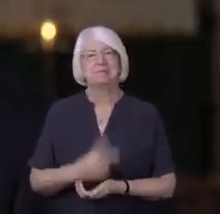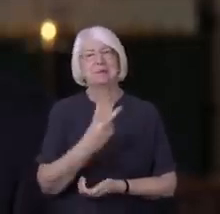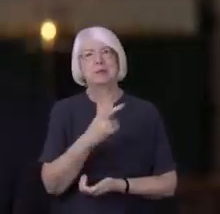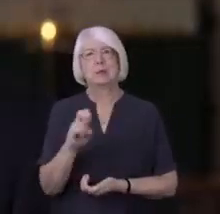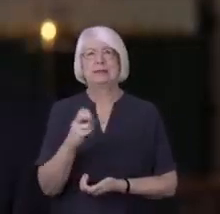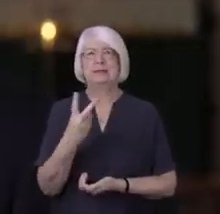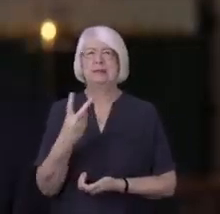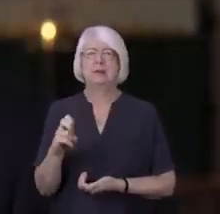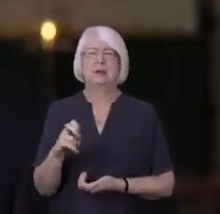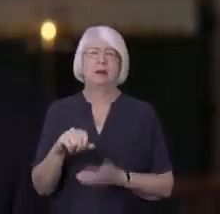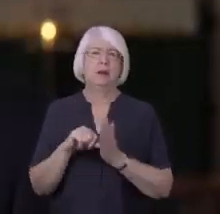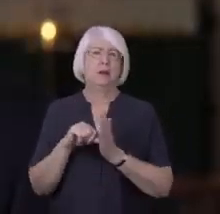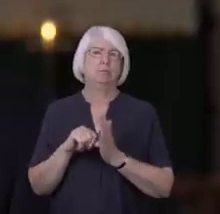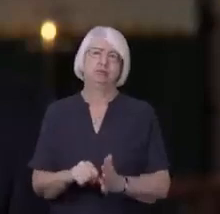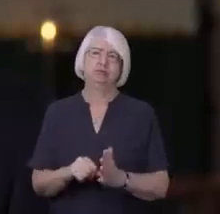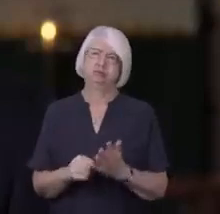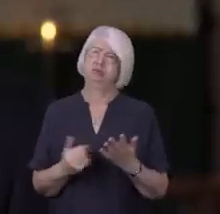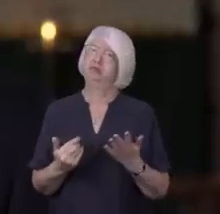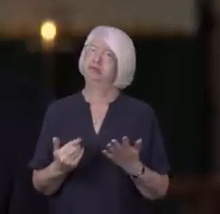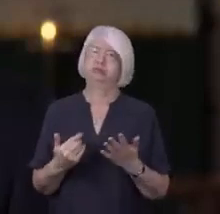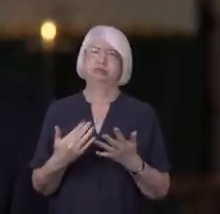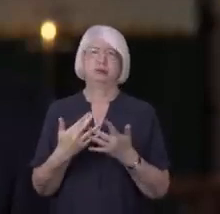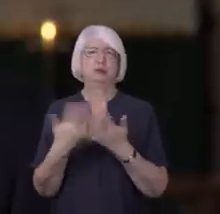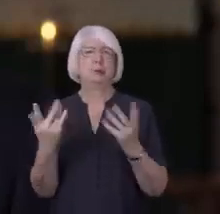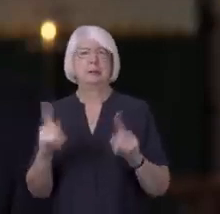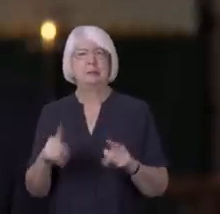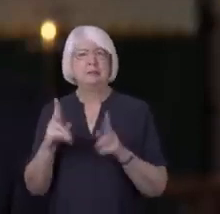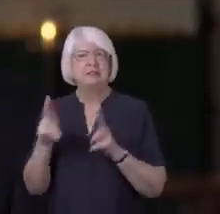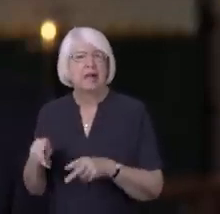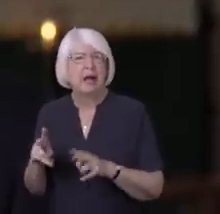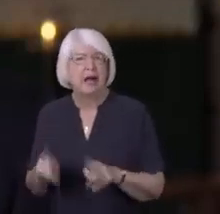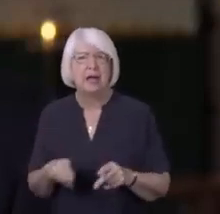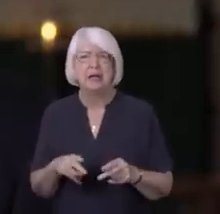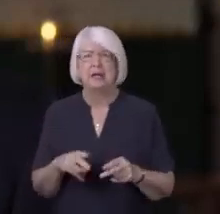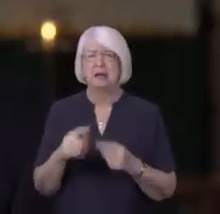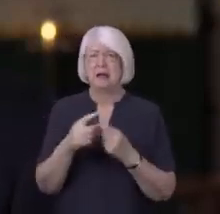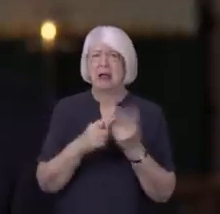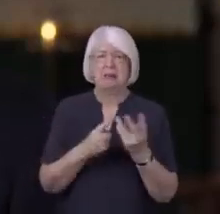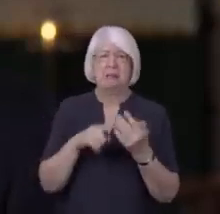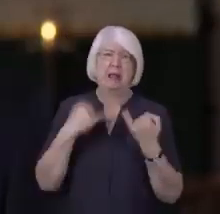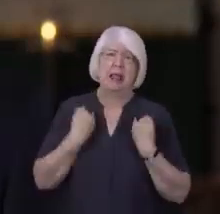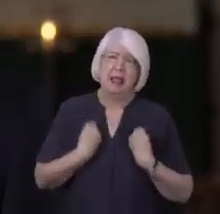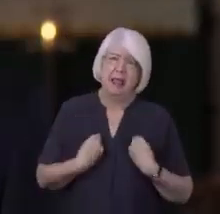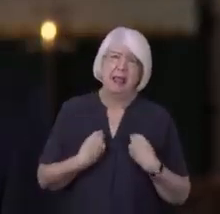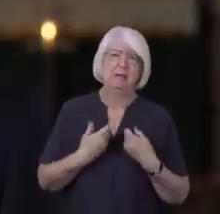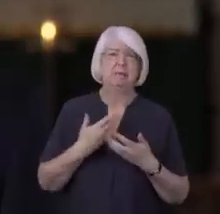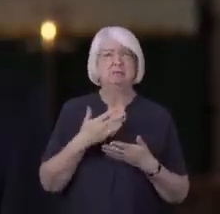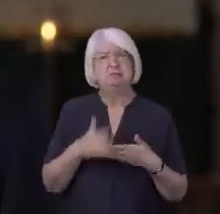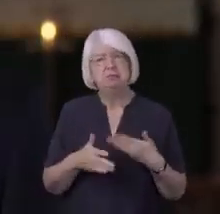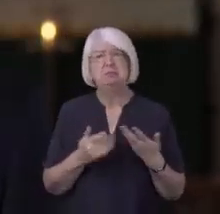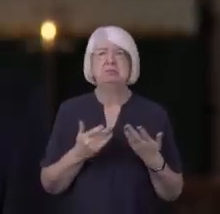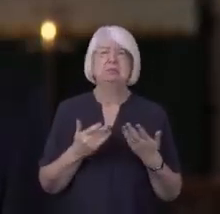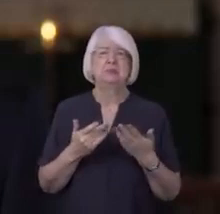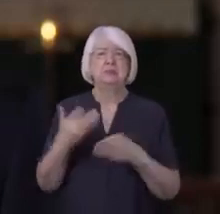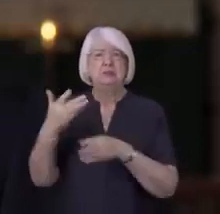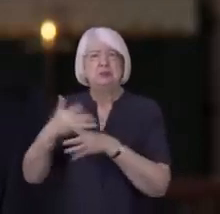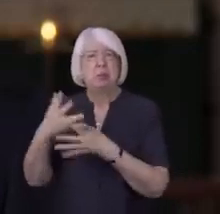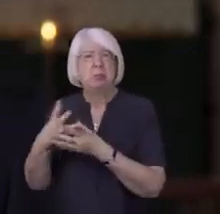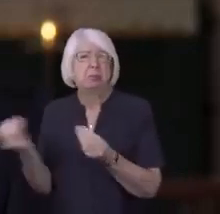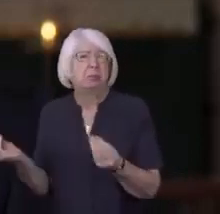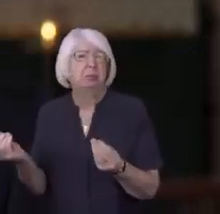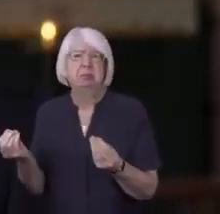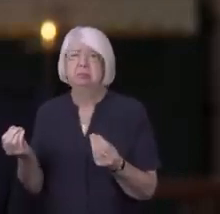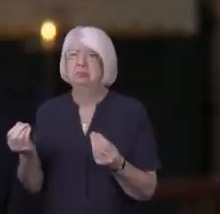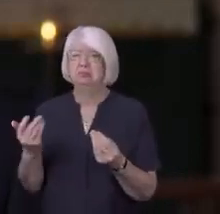2020's been a tough year. So many people have lost their lives, others have been really poorly, others have lost their jobs and